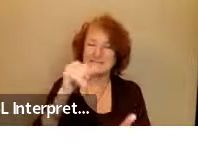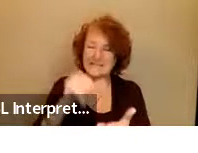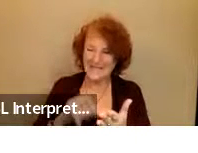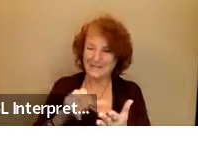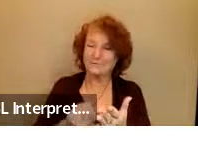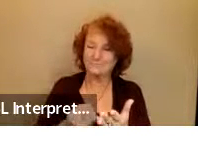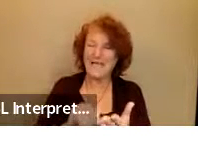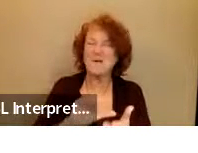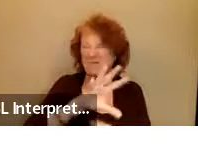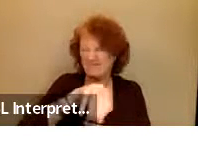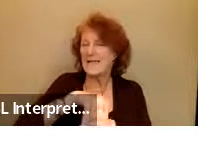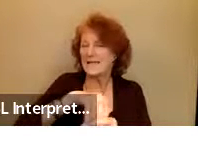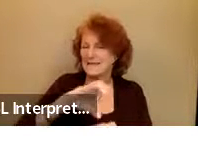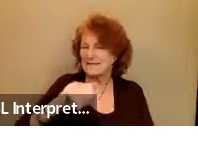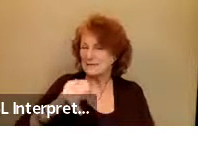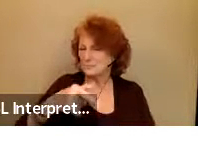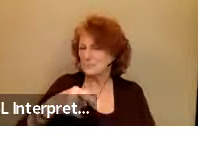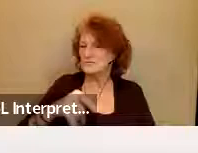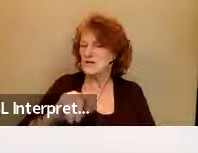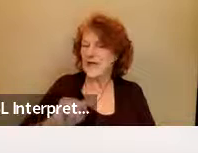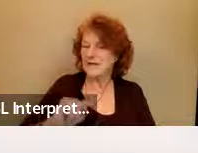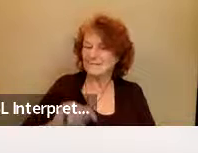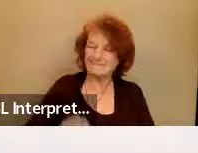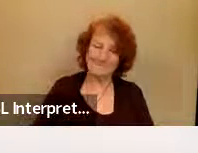website. Next slide.